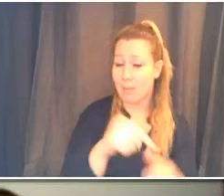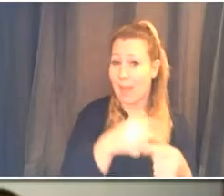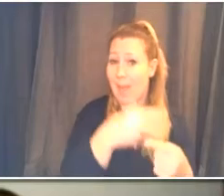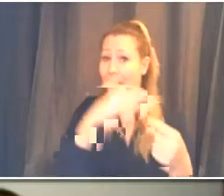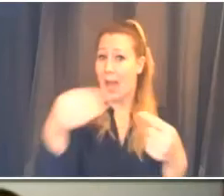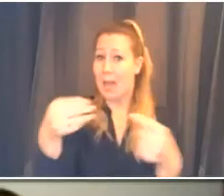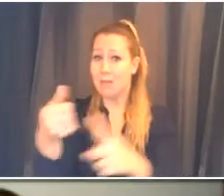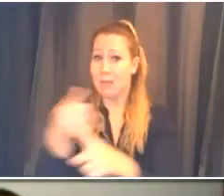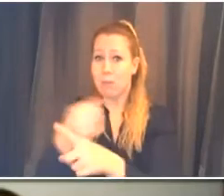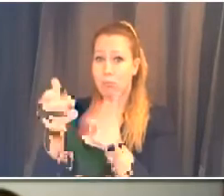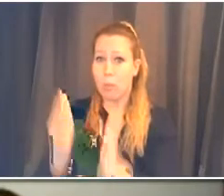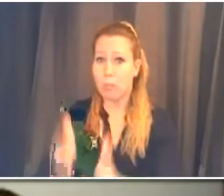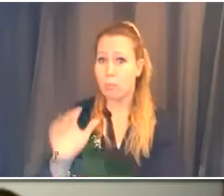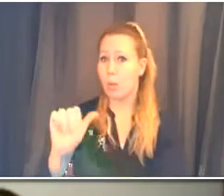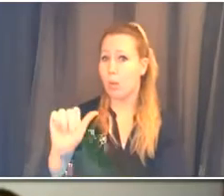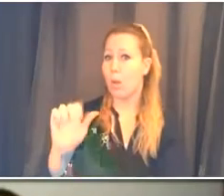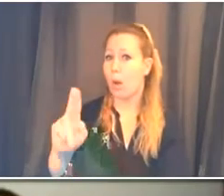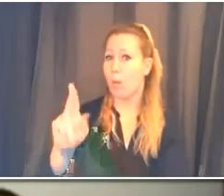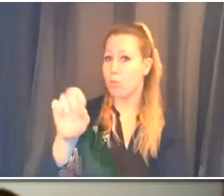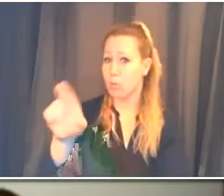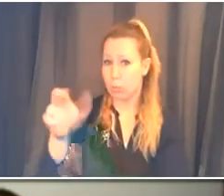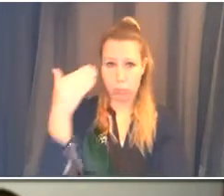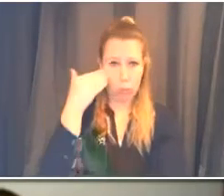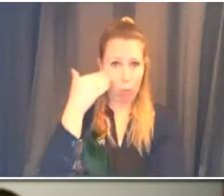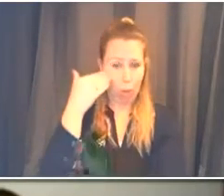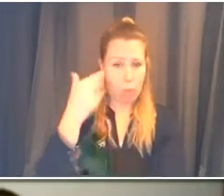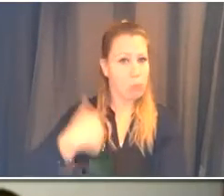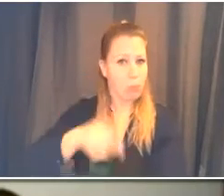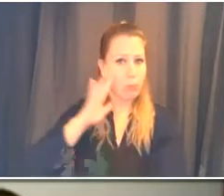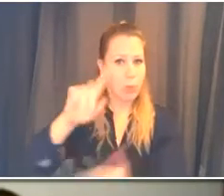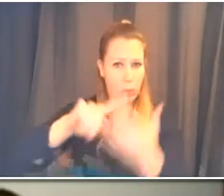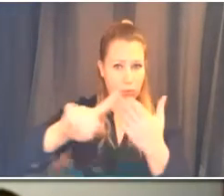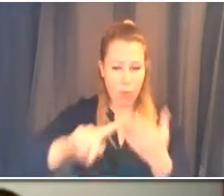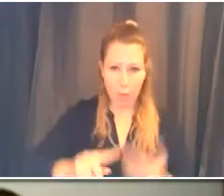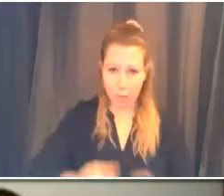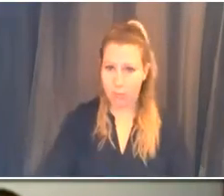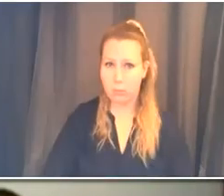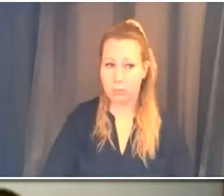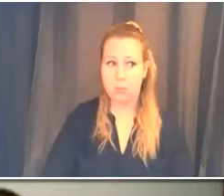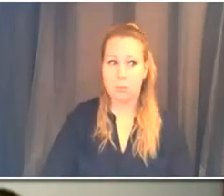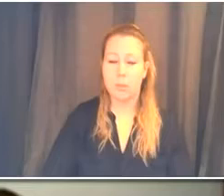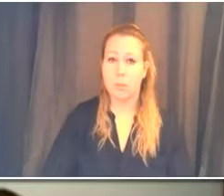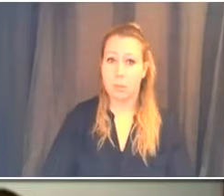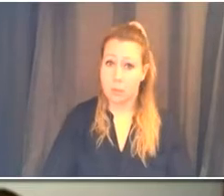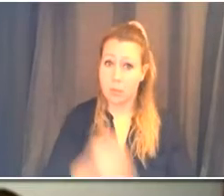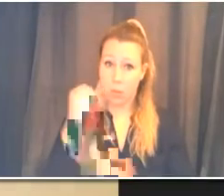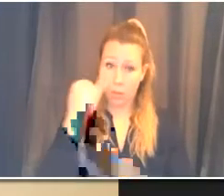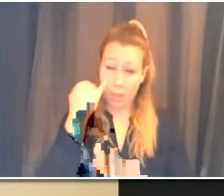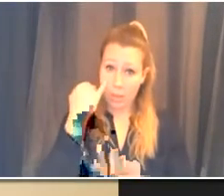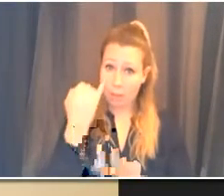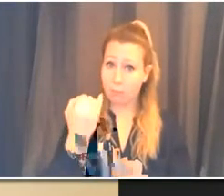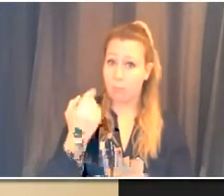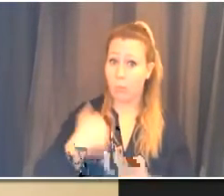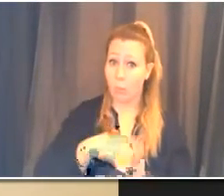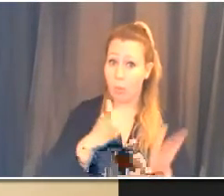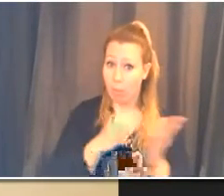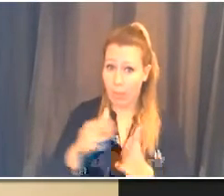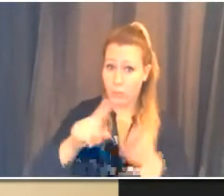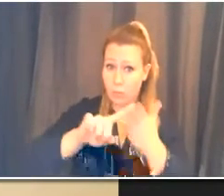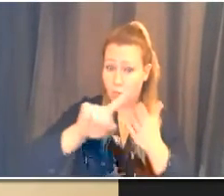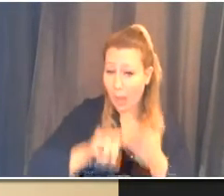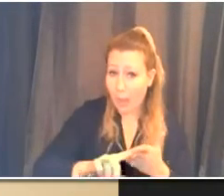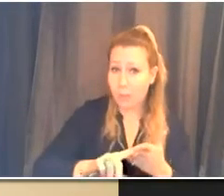if they are living with them you know they would let us know that then we could check up on them more let me ask you a question was two to